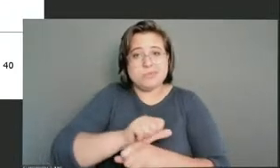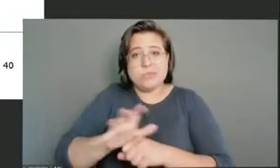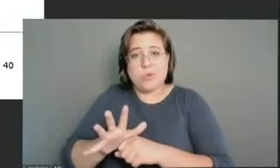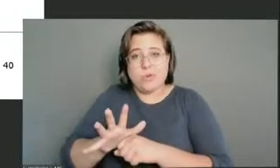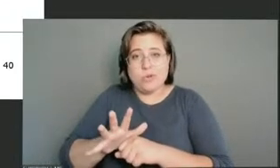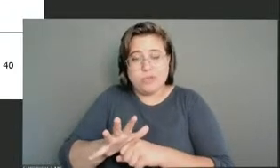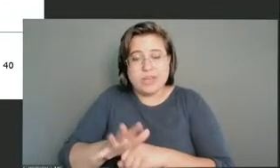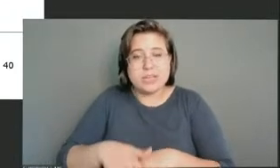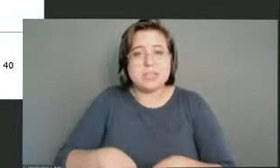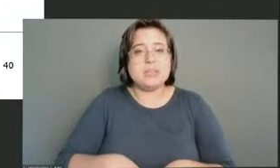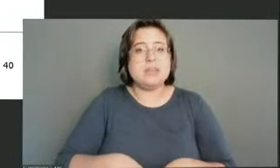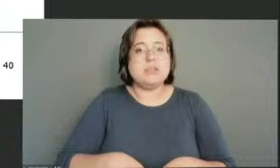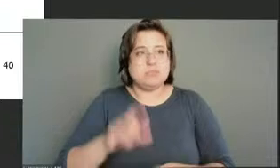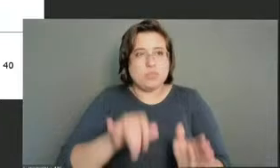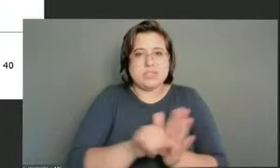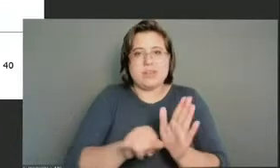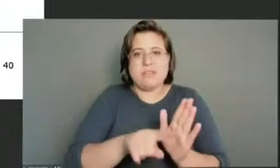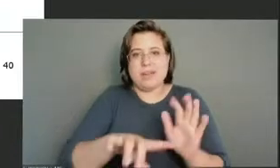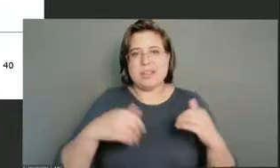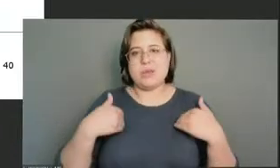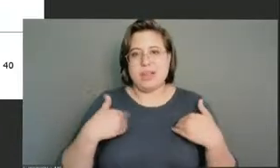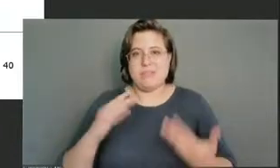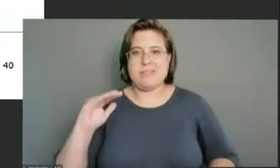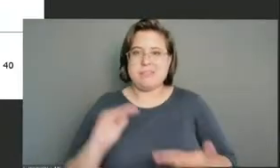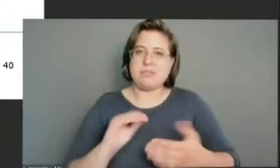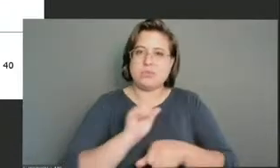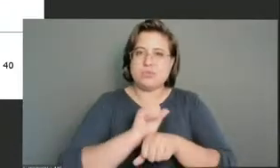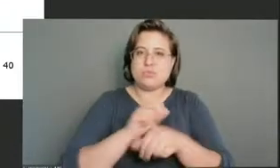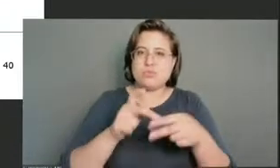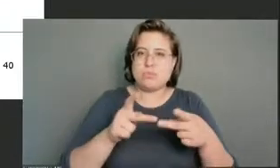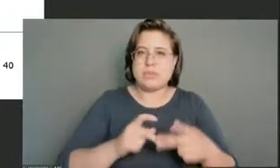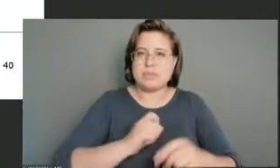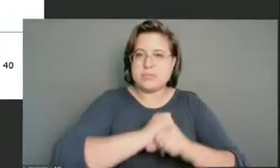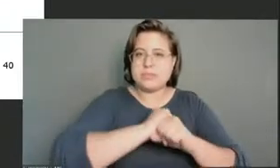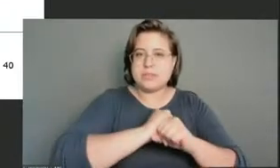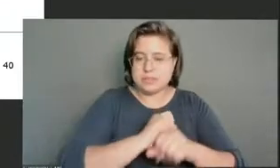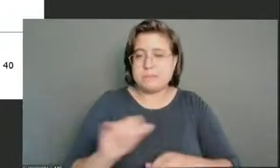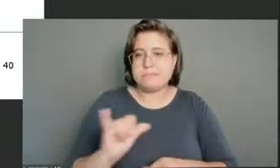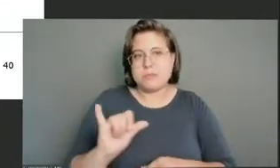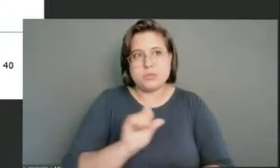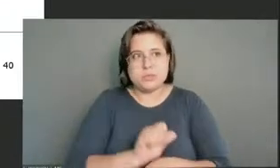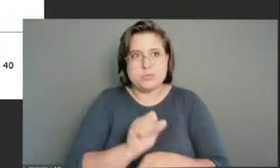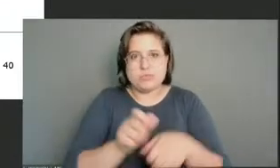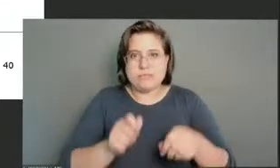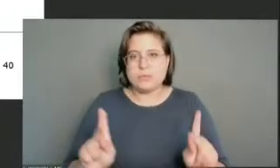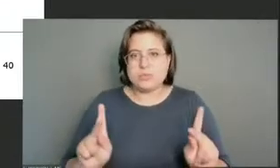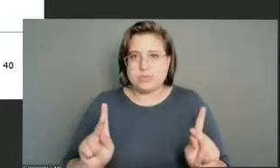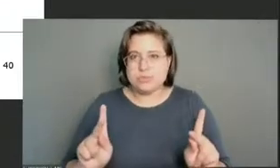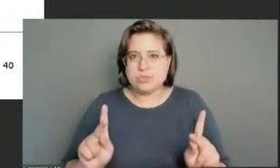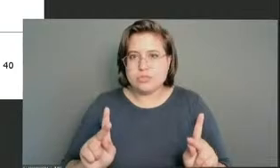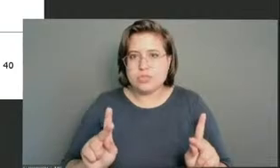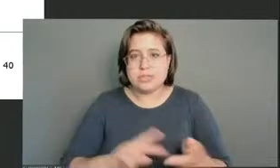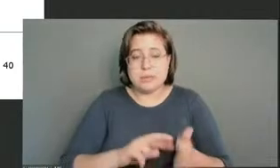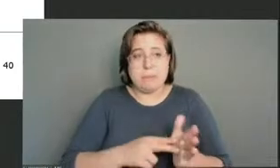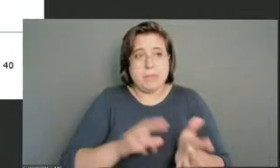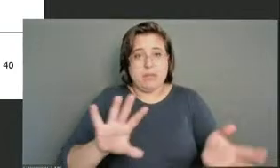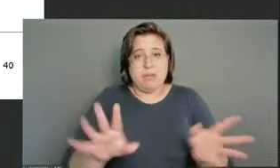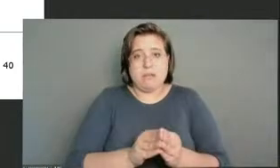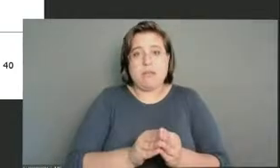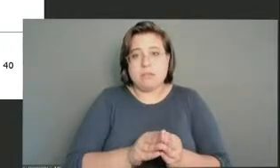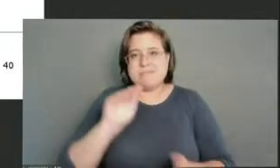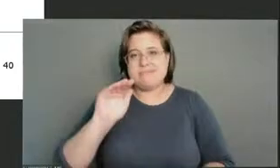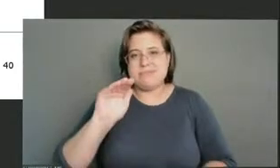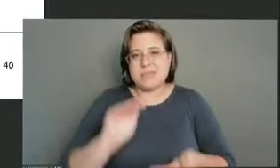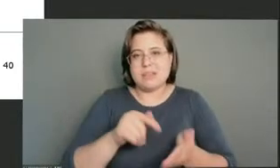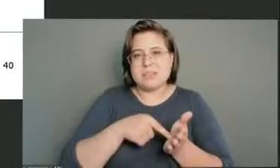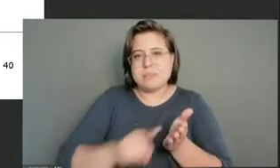fewer workplace protections, as well as fewer employment opportunities that together result in lost pay, lost